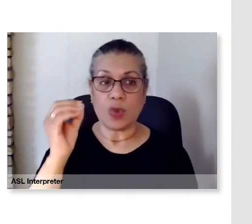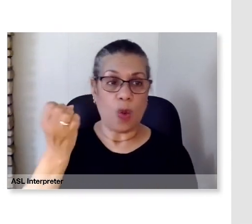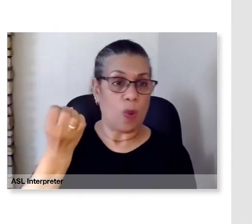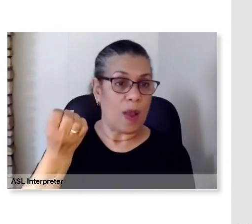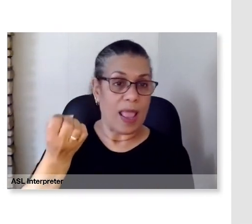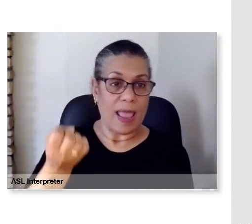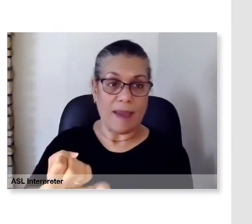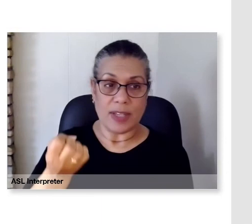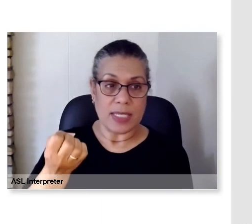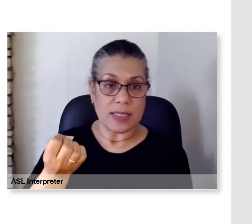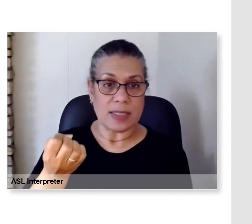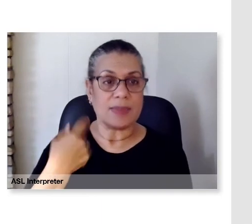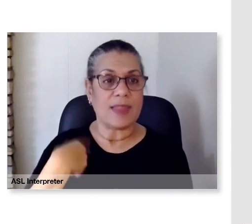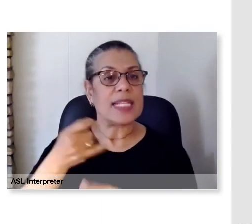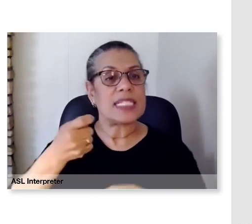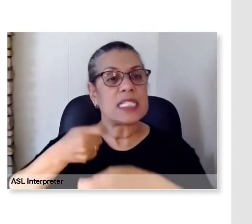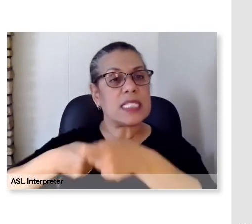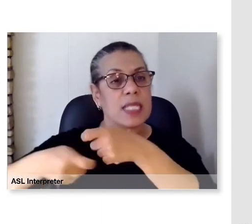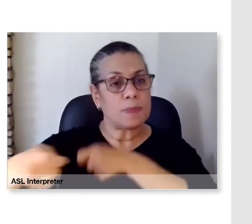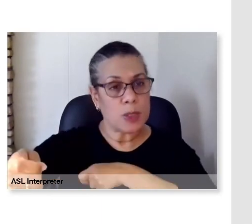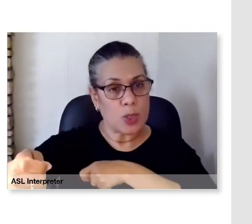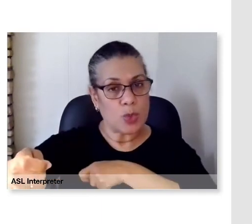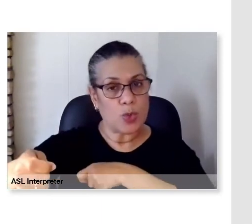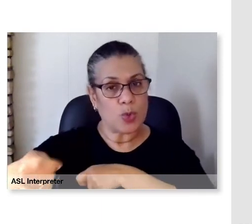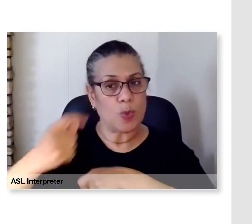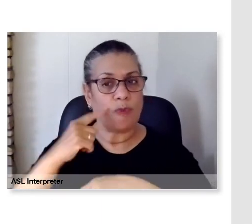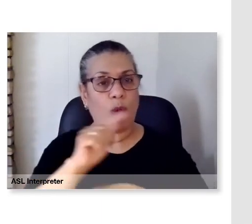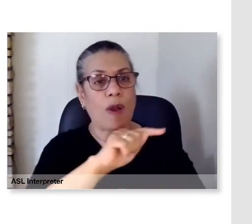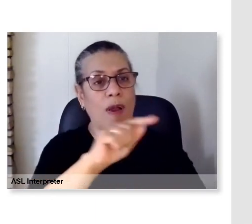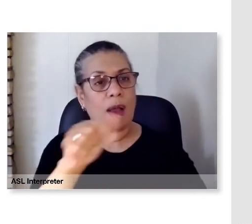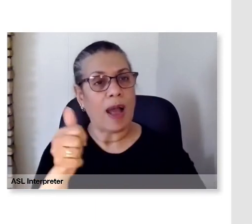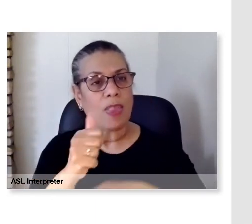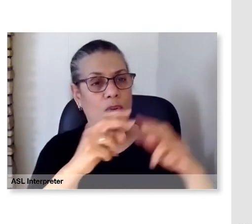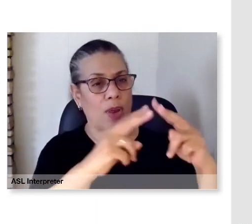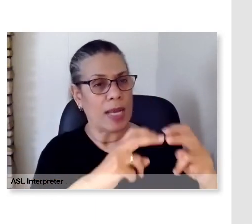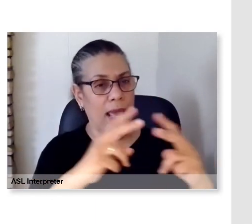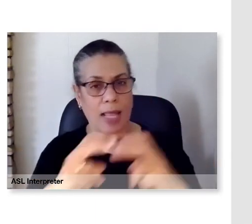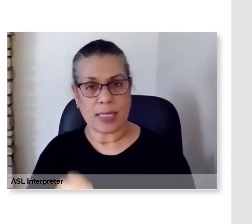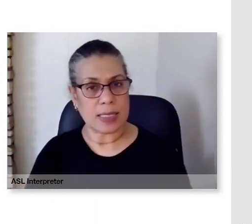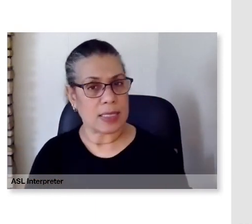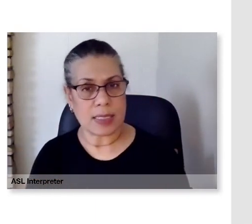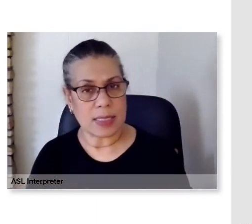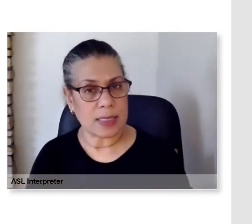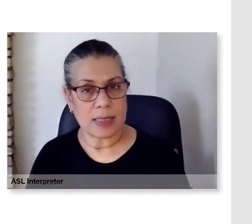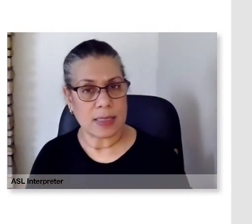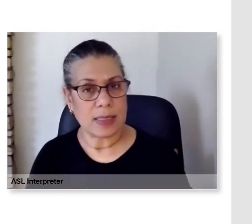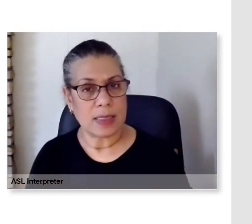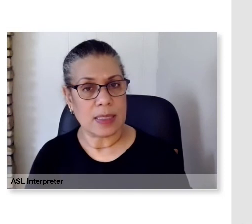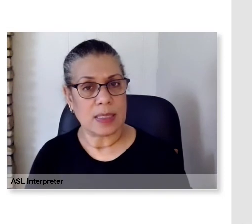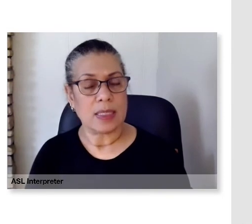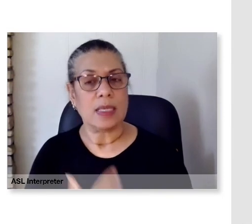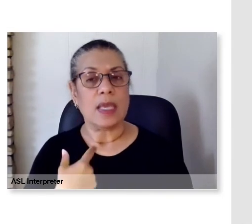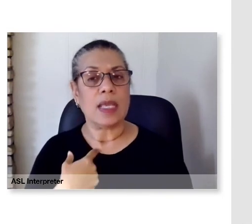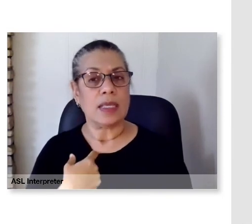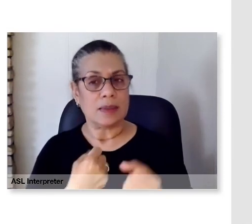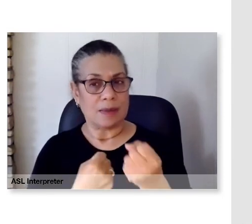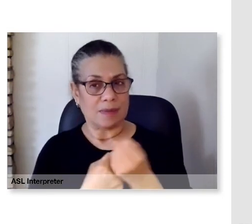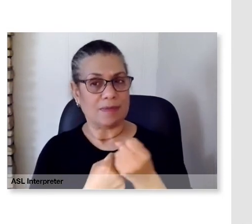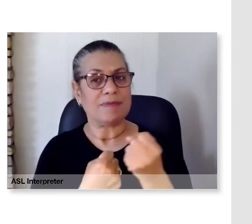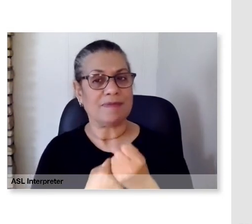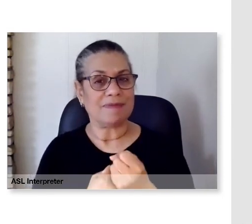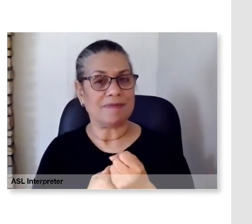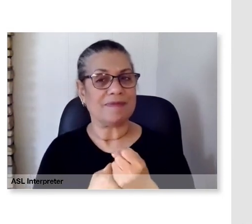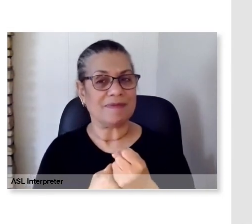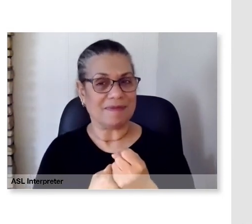it's a substitute for these other forms of analysis, right? I think it supplements it. And it, if we think of it